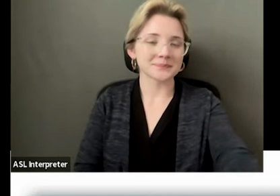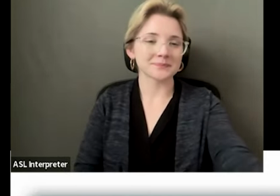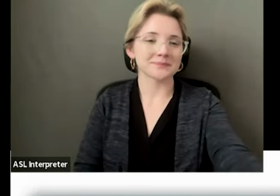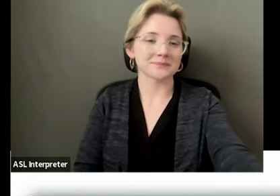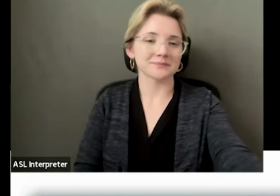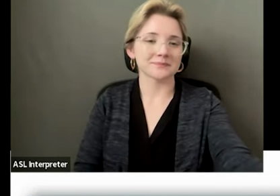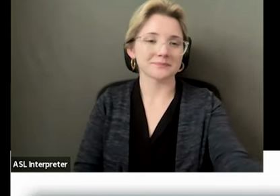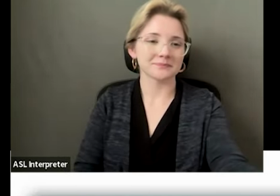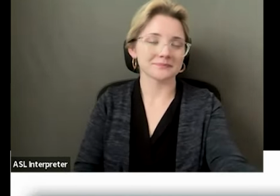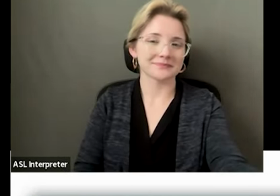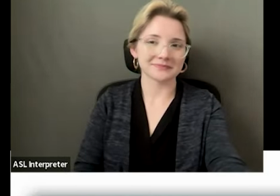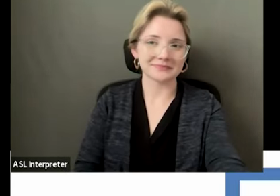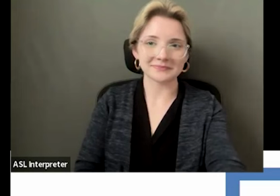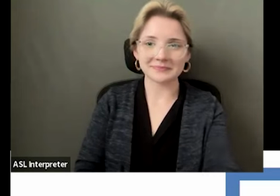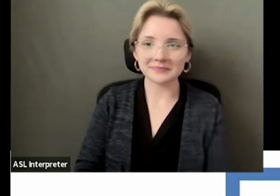Next slide.